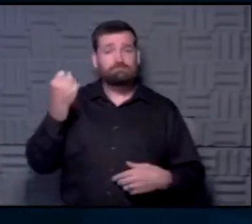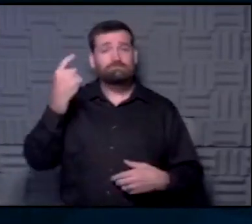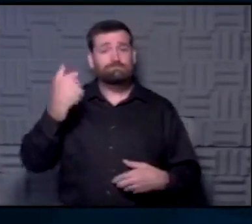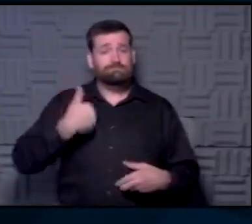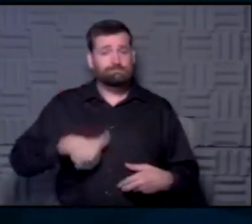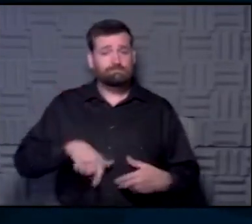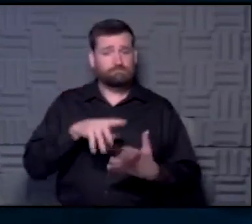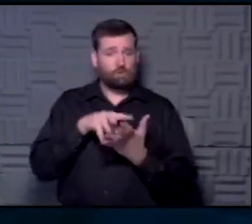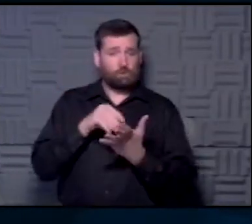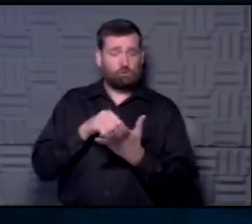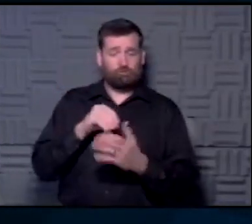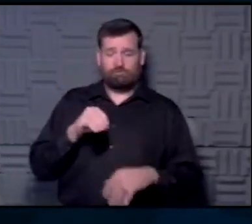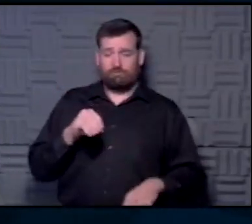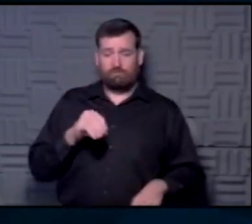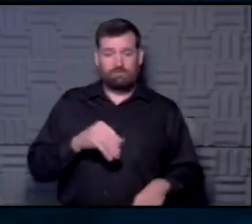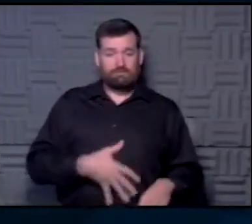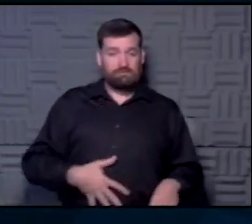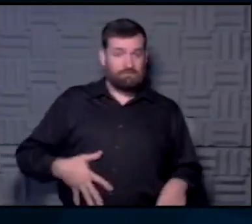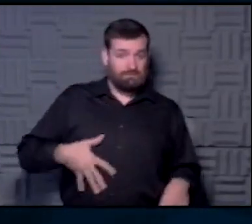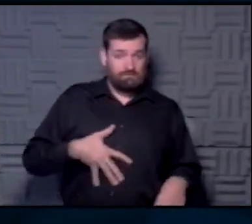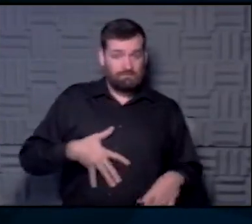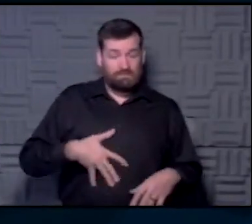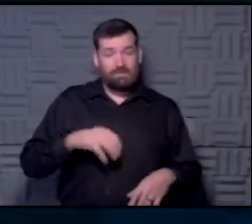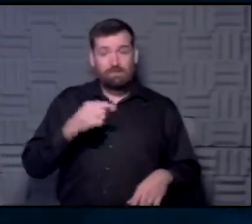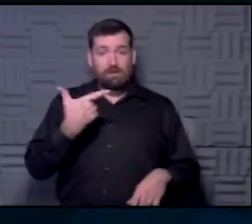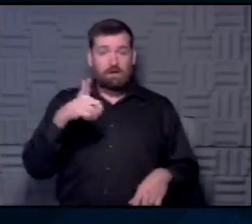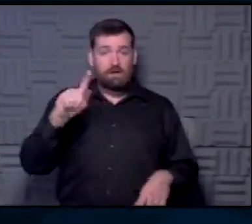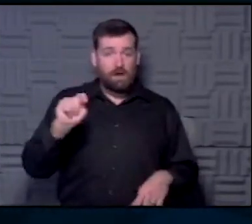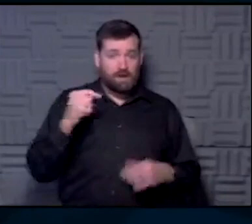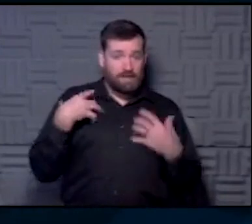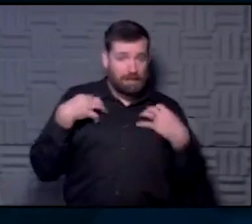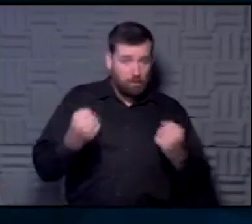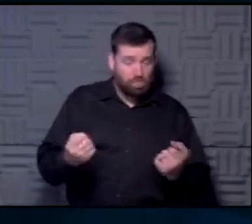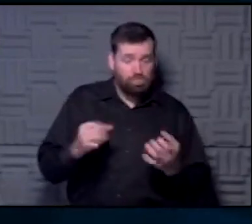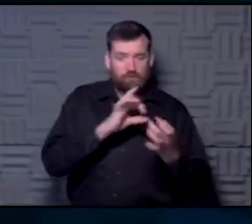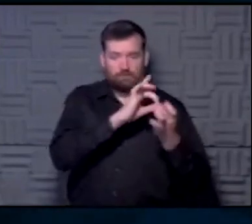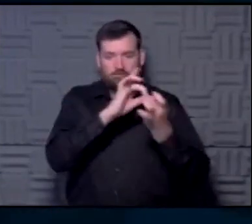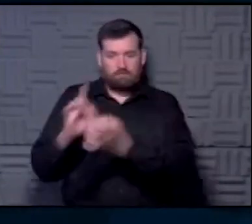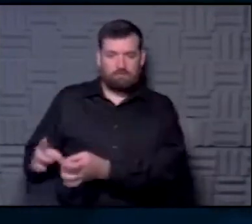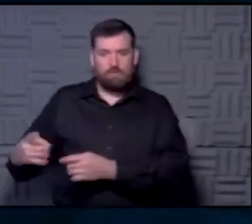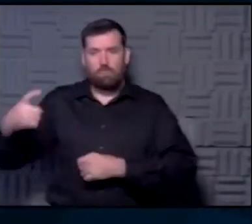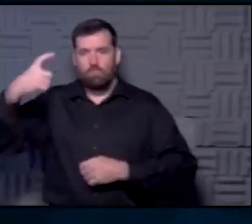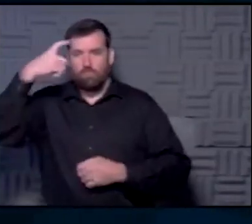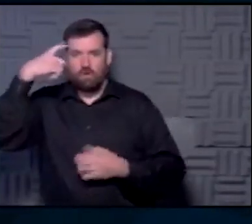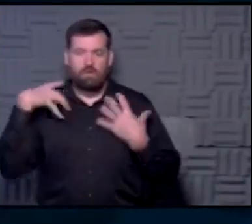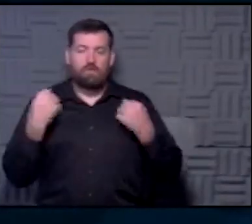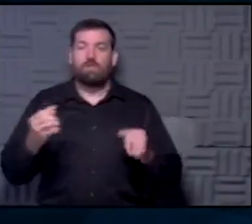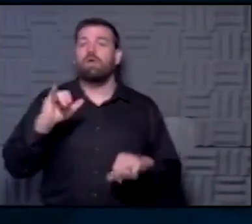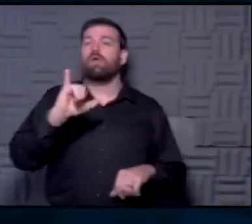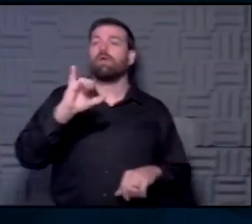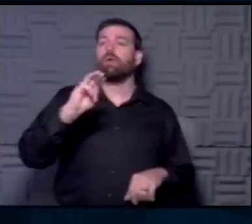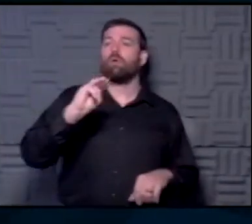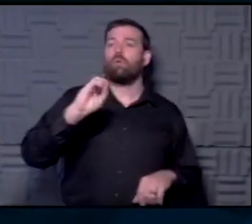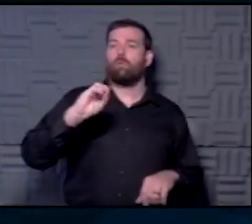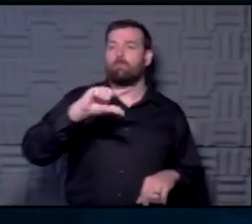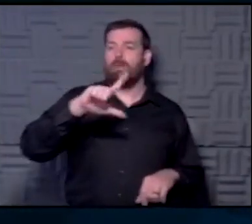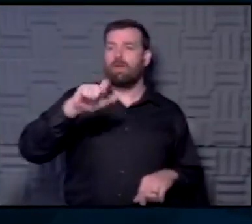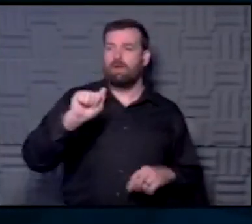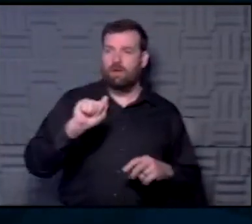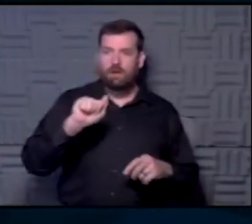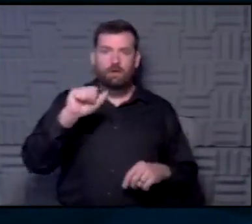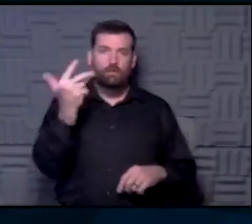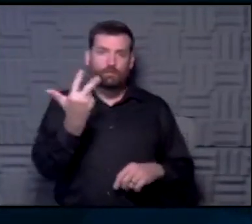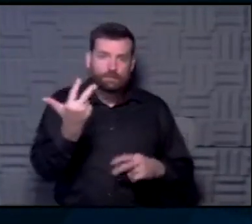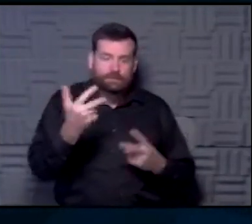that gut health is connected to brain health. So we've always known that healthy fats like omega-3s, salmon,